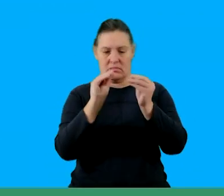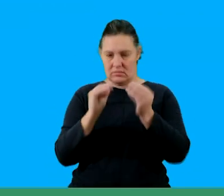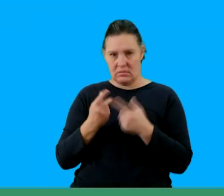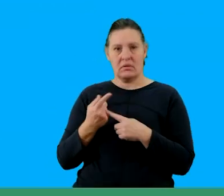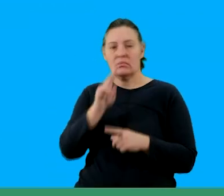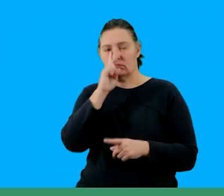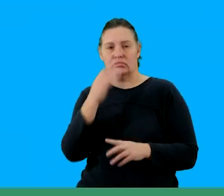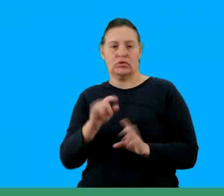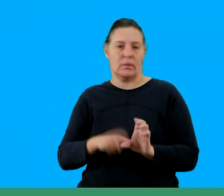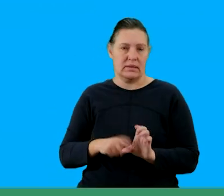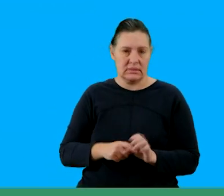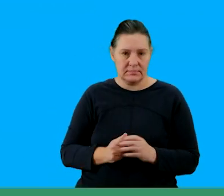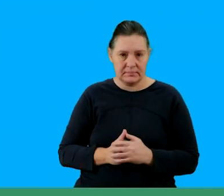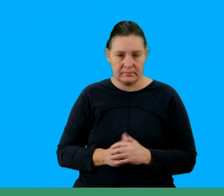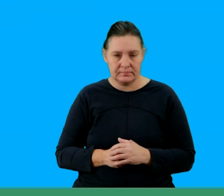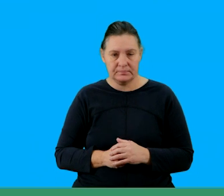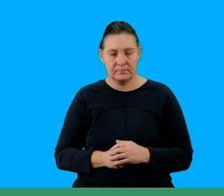after